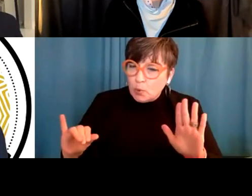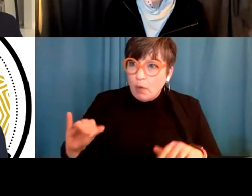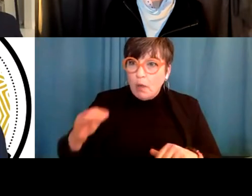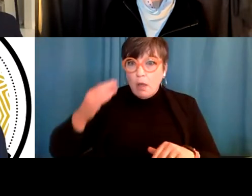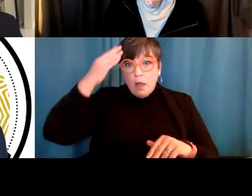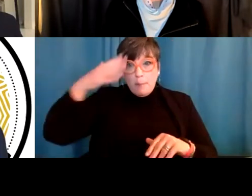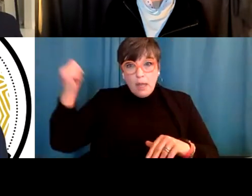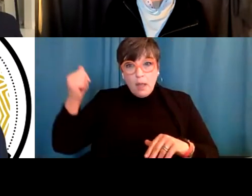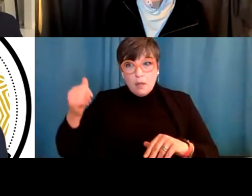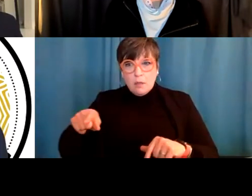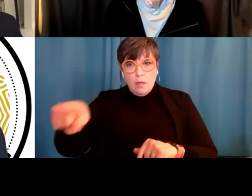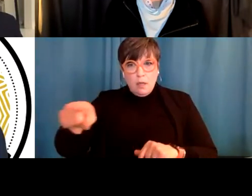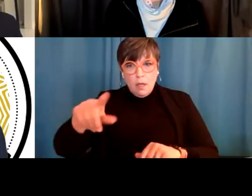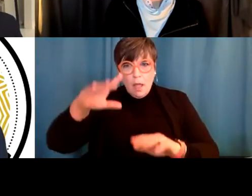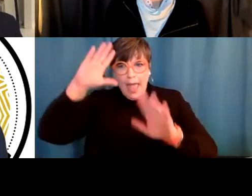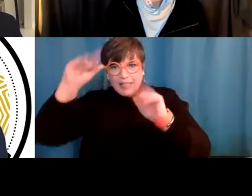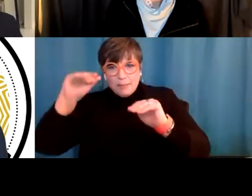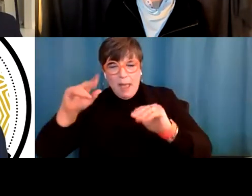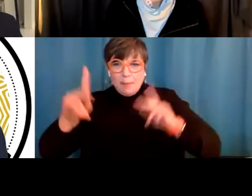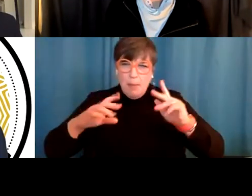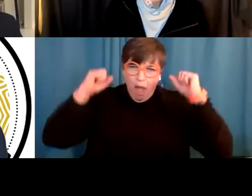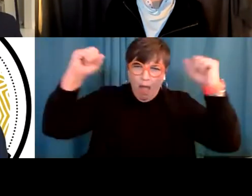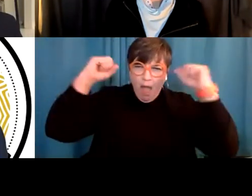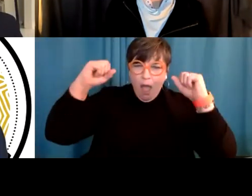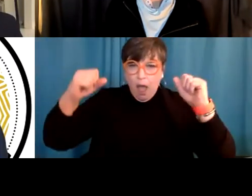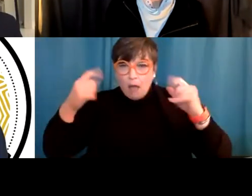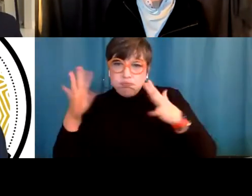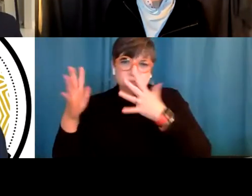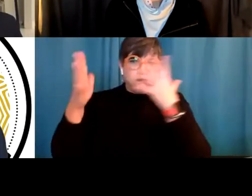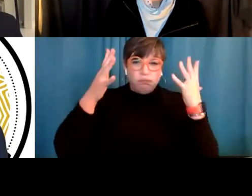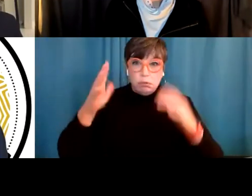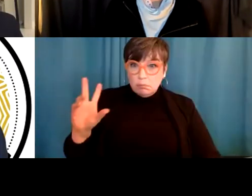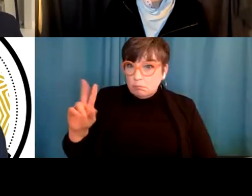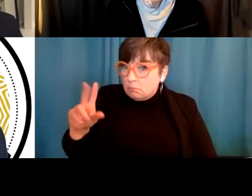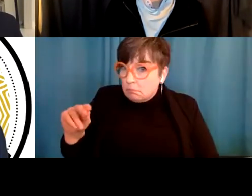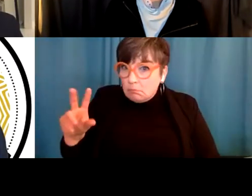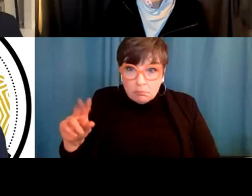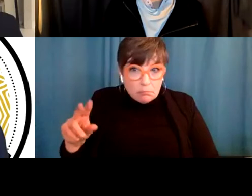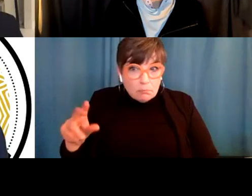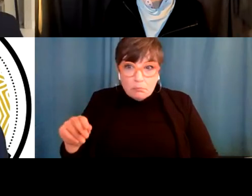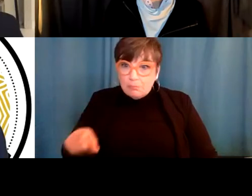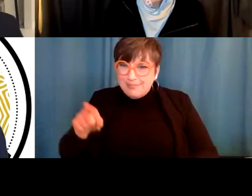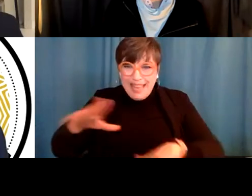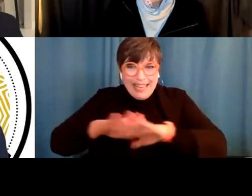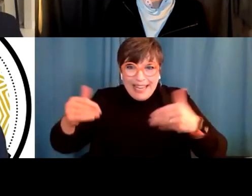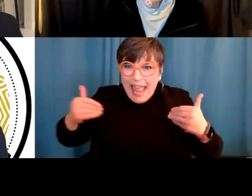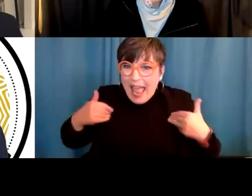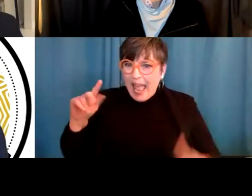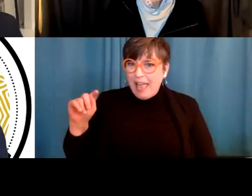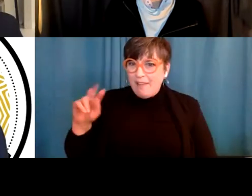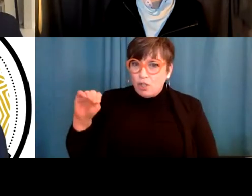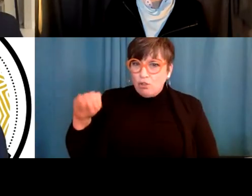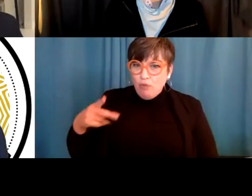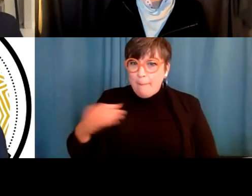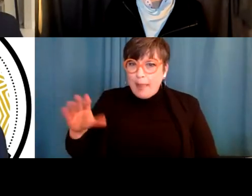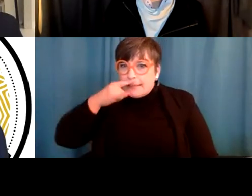get the kind of embrace that they may have anticipated. They didn't get the kind of support. They didn't have Donald Trump and his kids walking